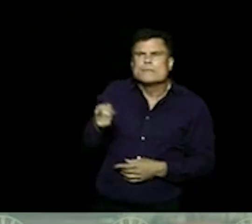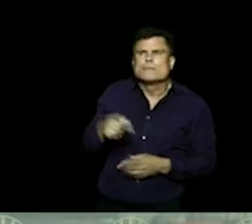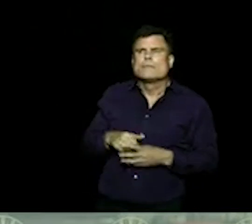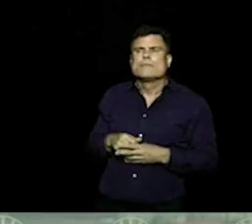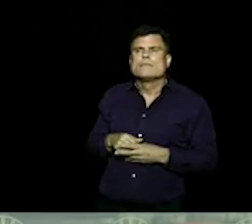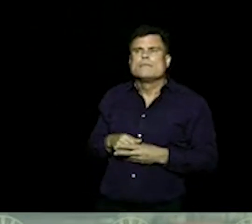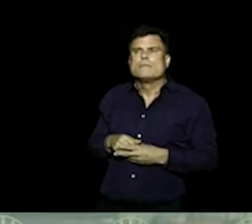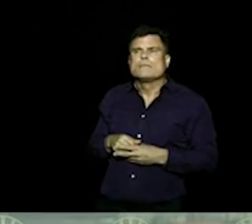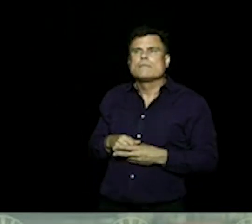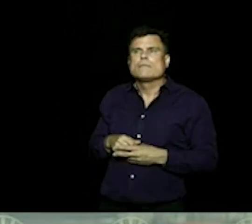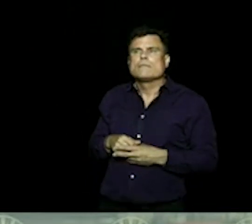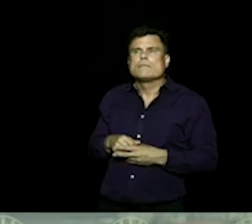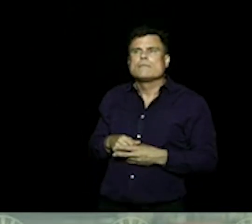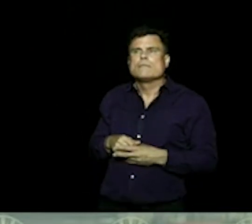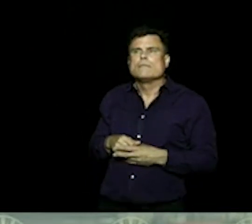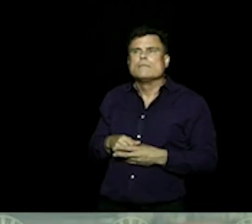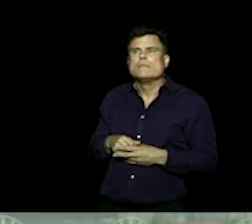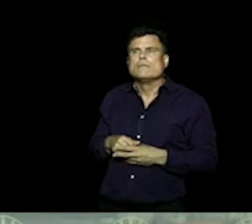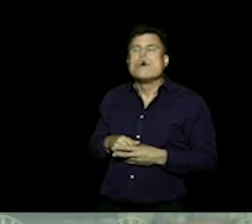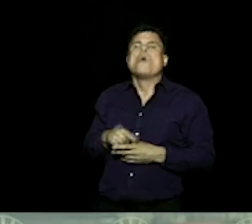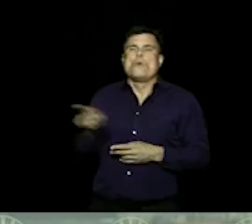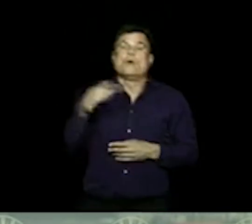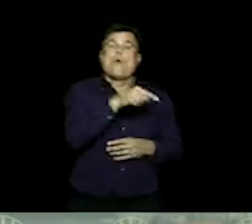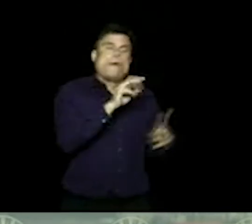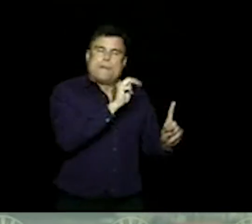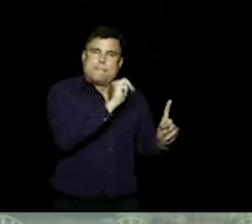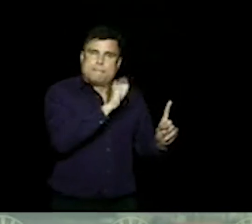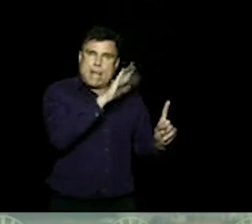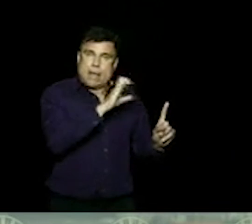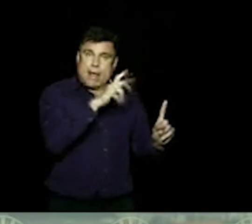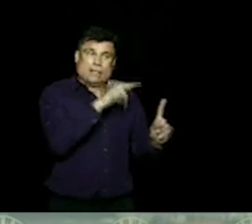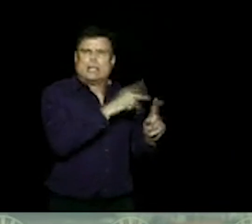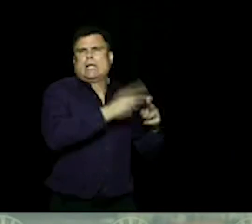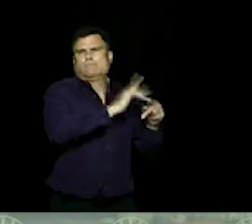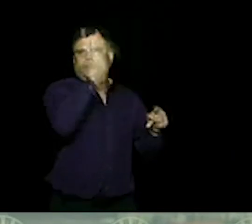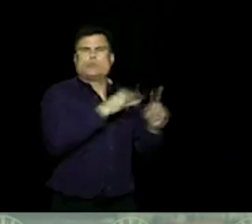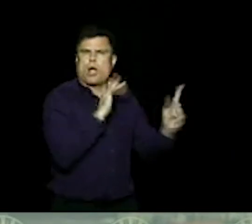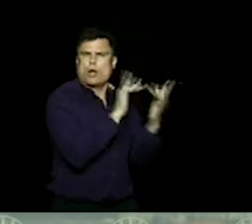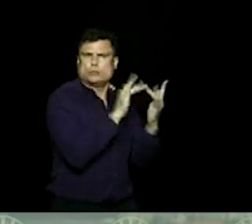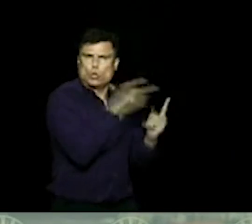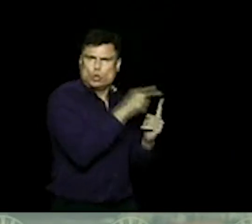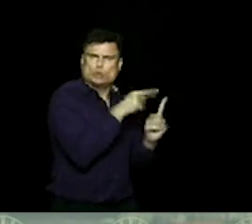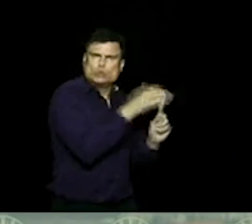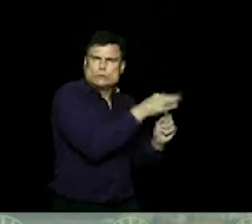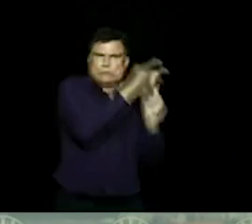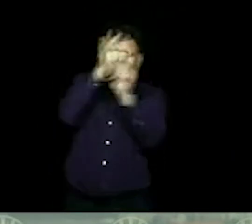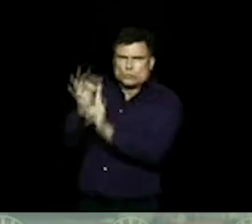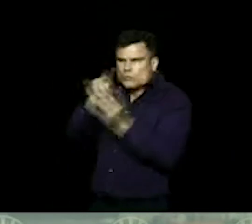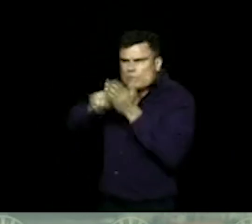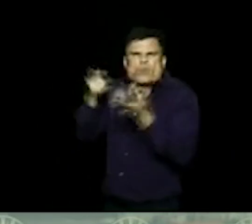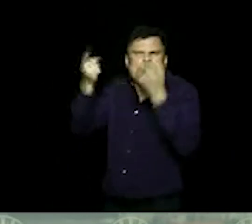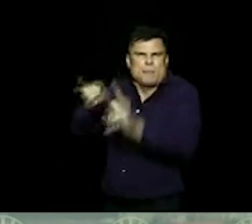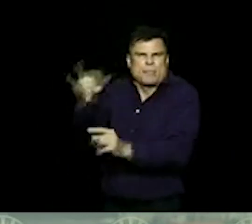excellent job. And as well, we need to engage with the First Nations Health Council, with First Nations leadership on this question as well.